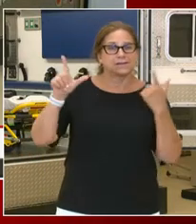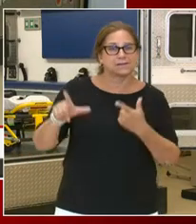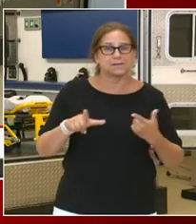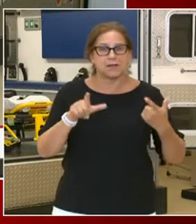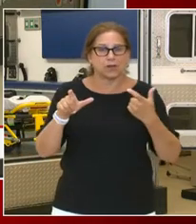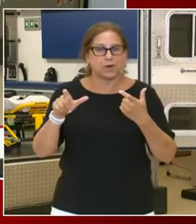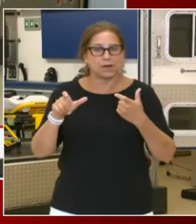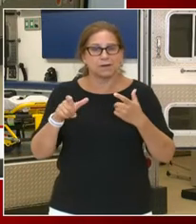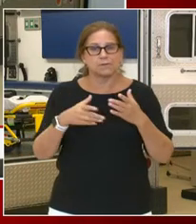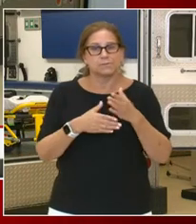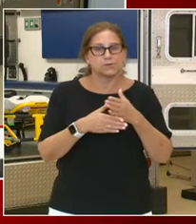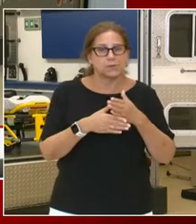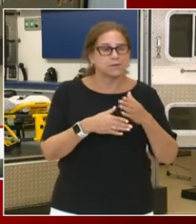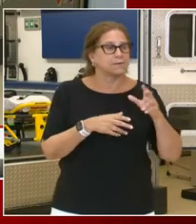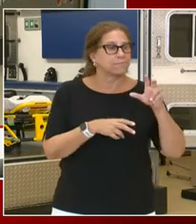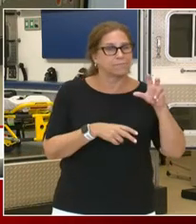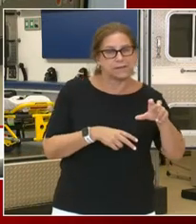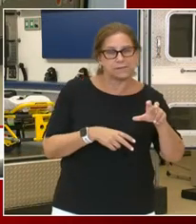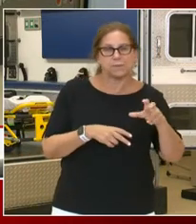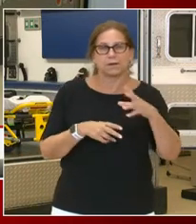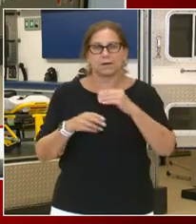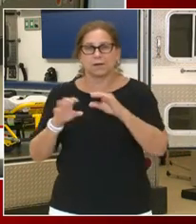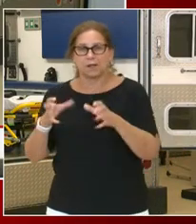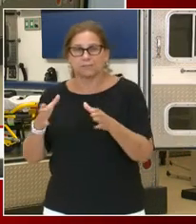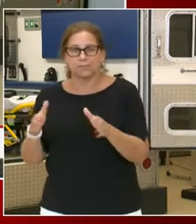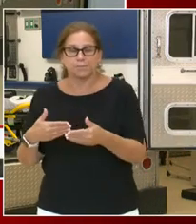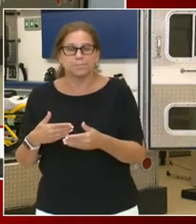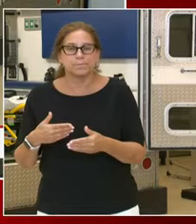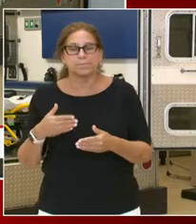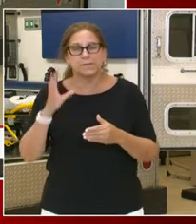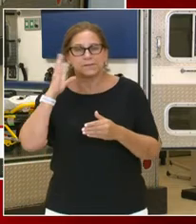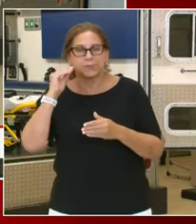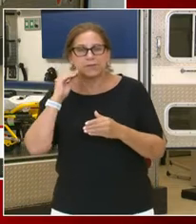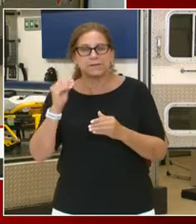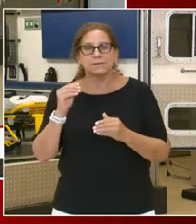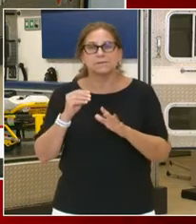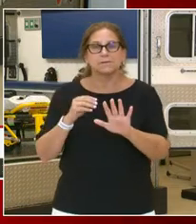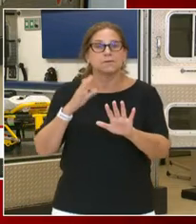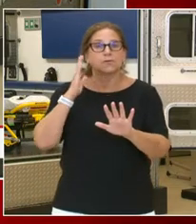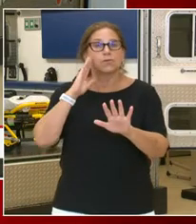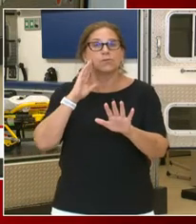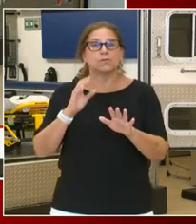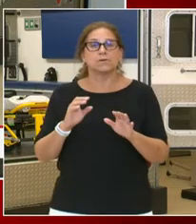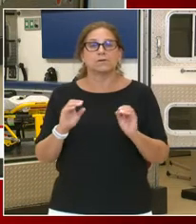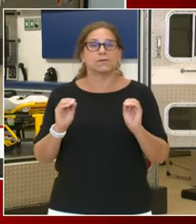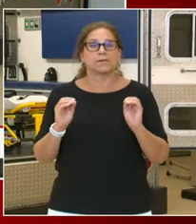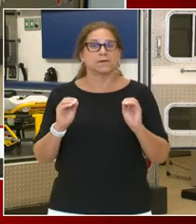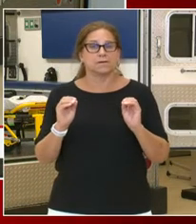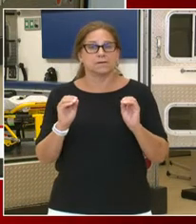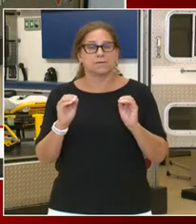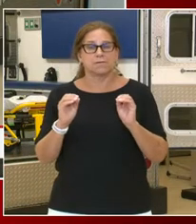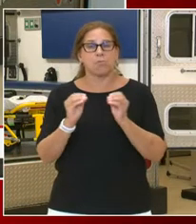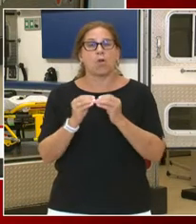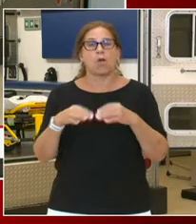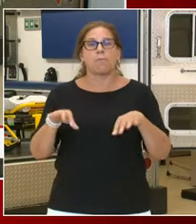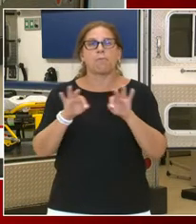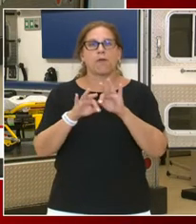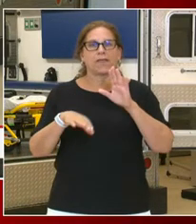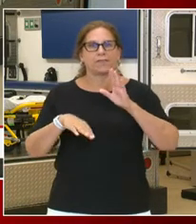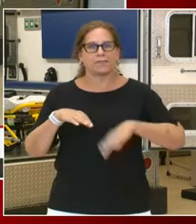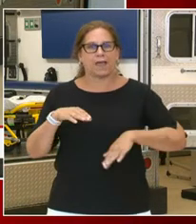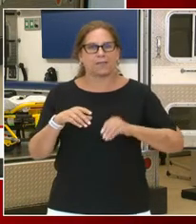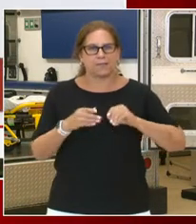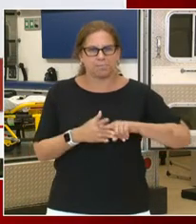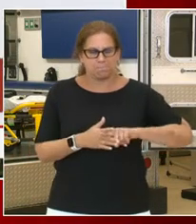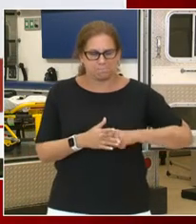get into. But I think in some senses, nothing is more important than the beginning of the continuum, which is the work we do with our youngest children. And the mayor